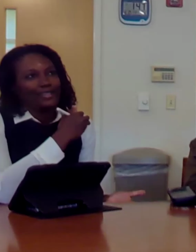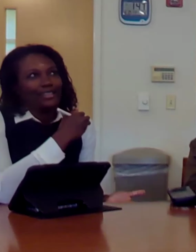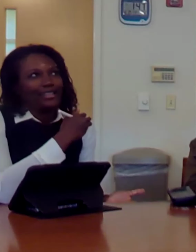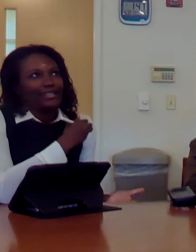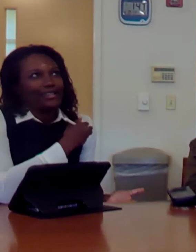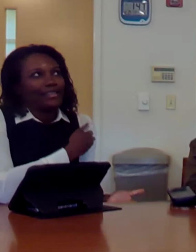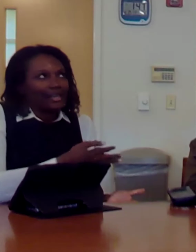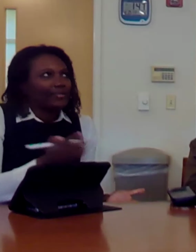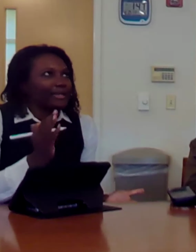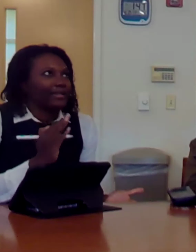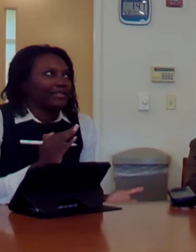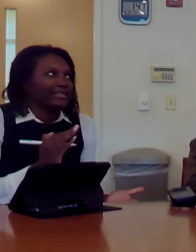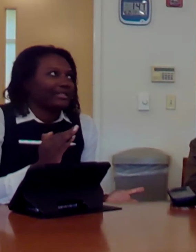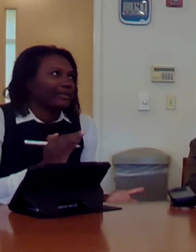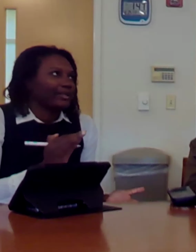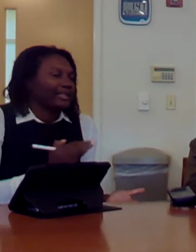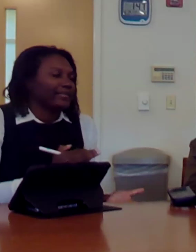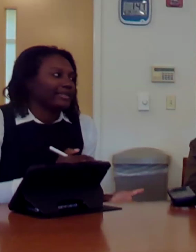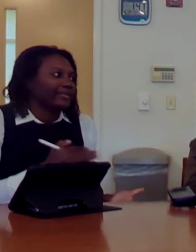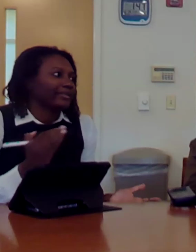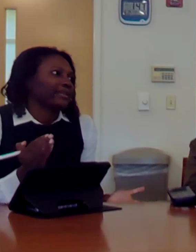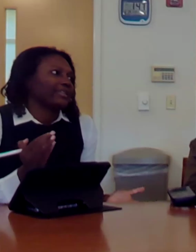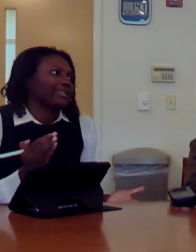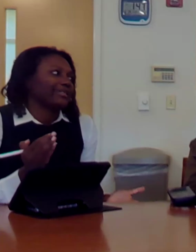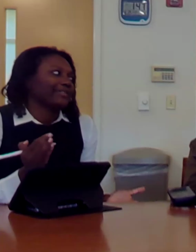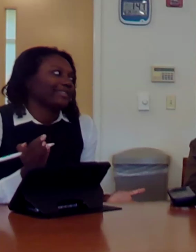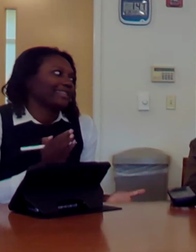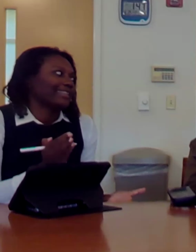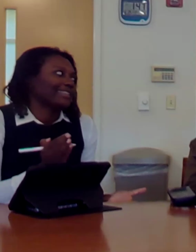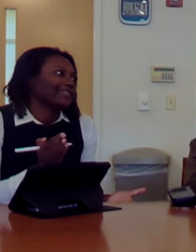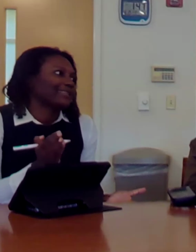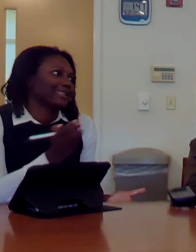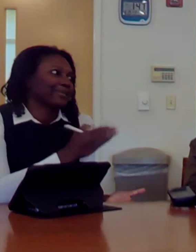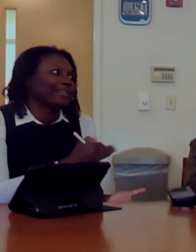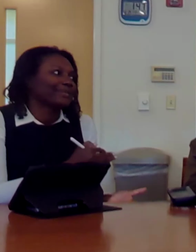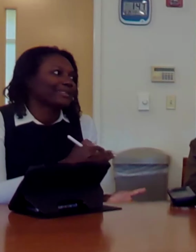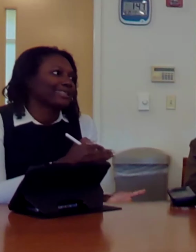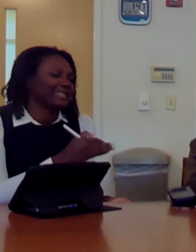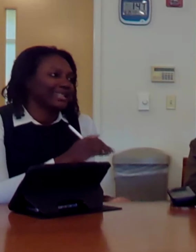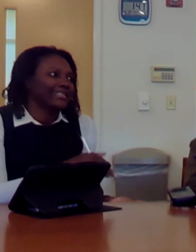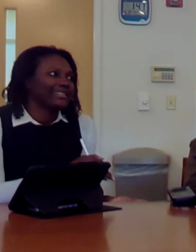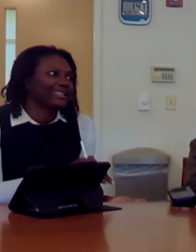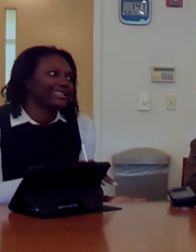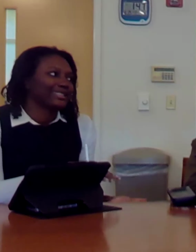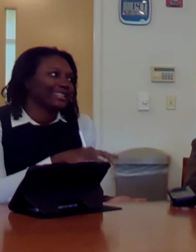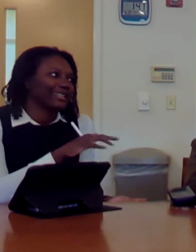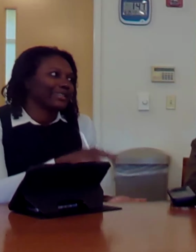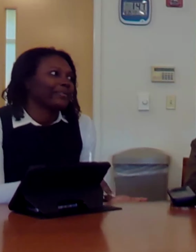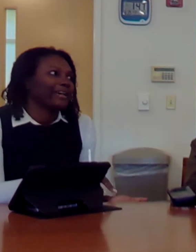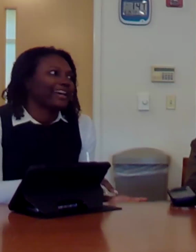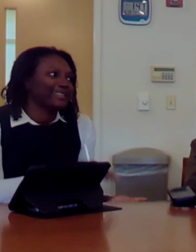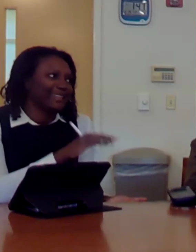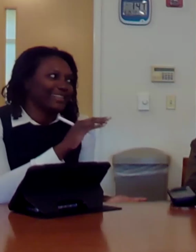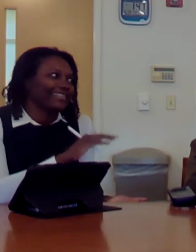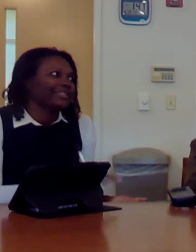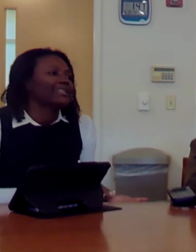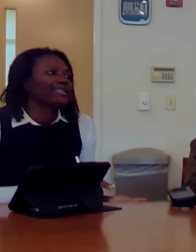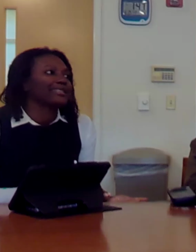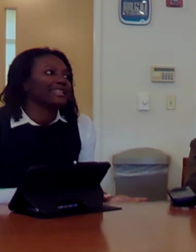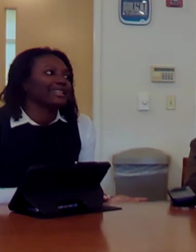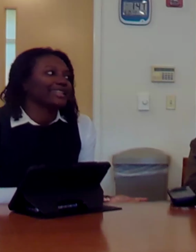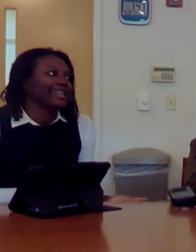so. A lot of biologists like want to become like more quantitative, and I think it's kind of a responsibility of like engineers to like know the math